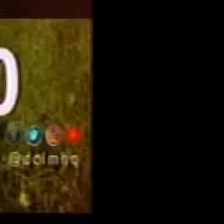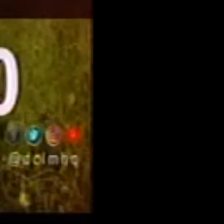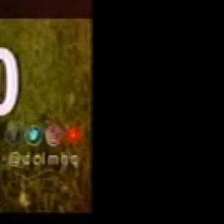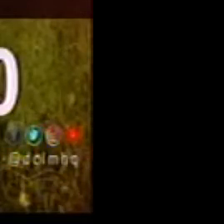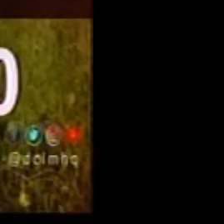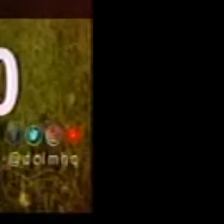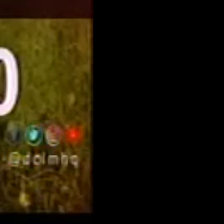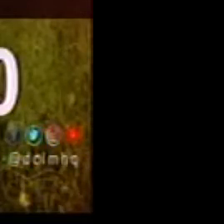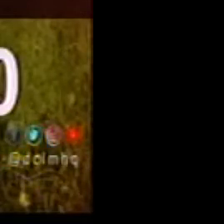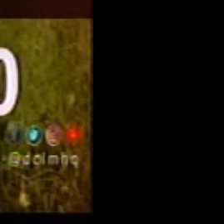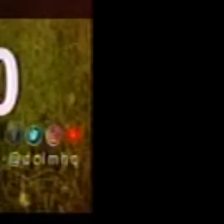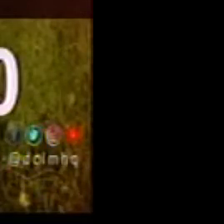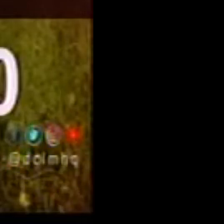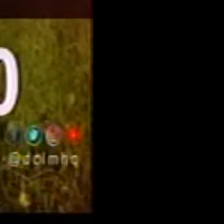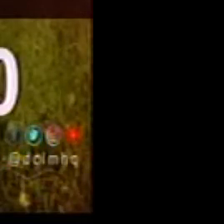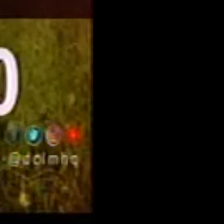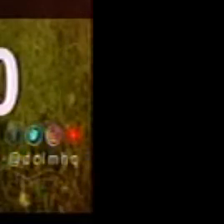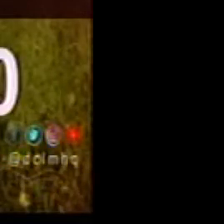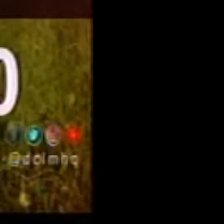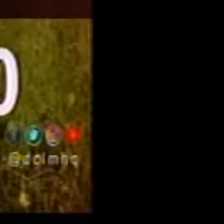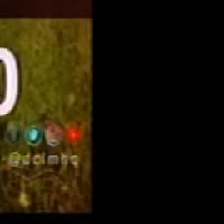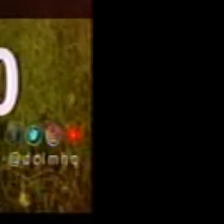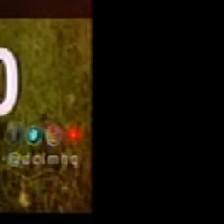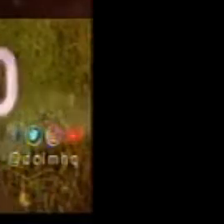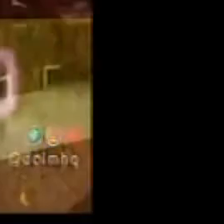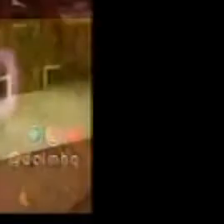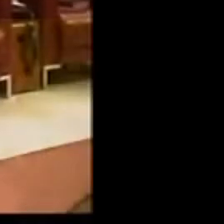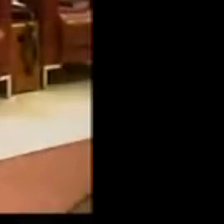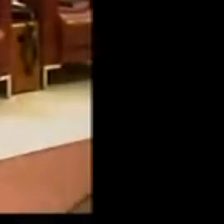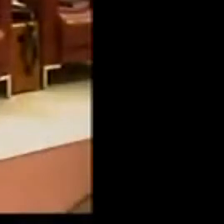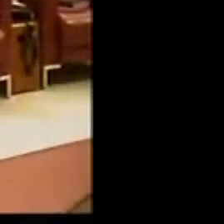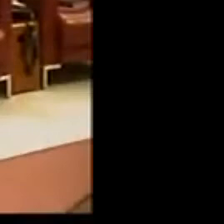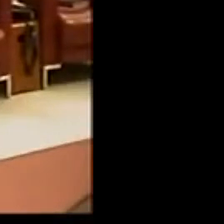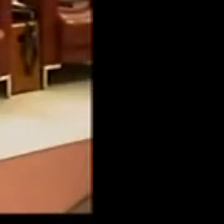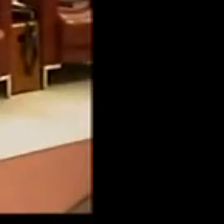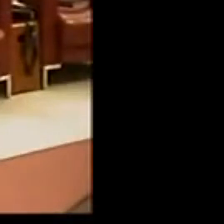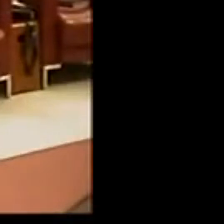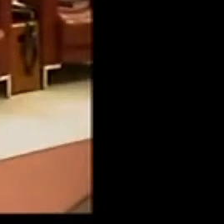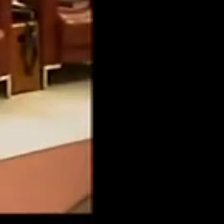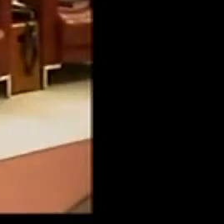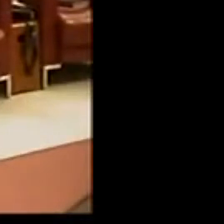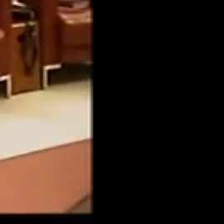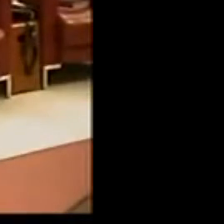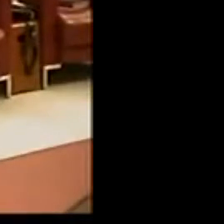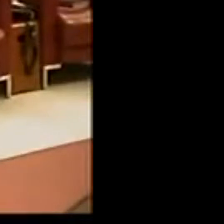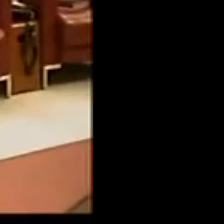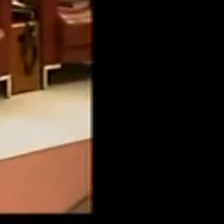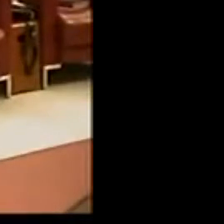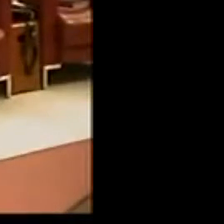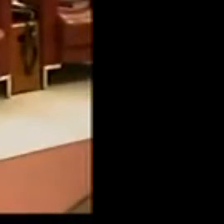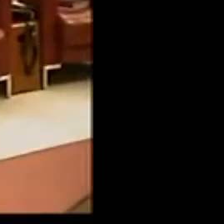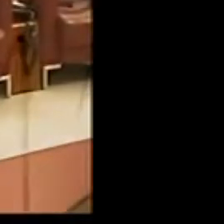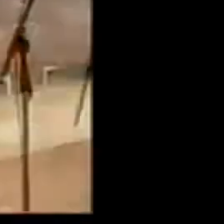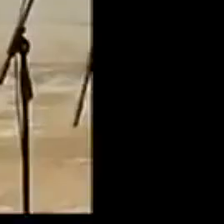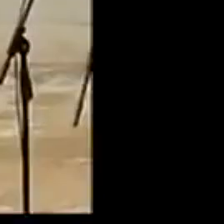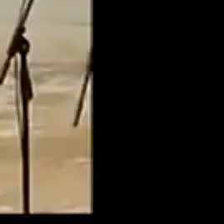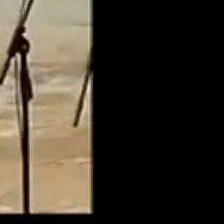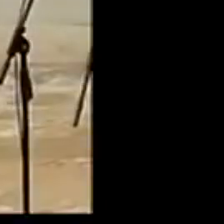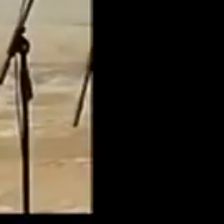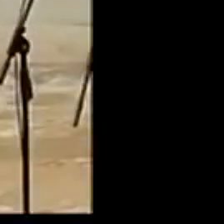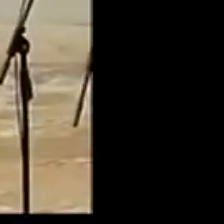songs number 47 gospel hymns and songs number